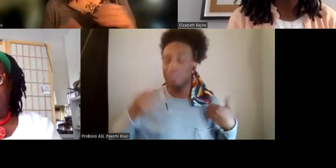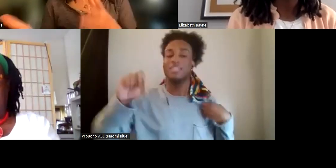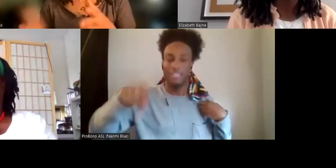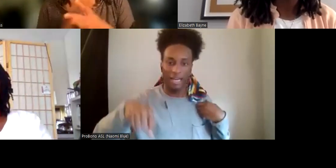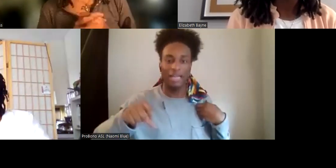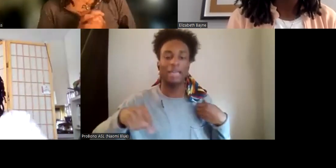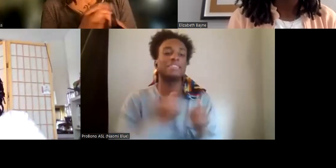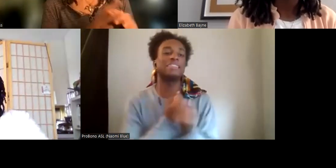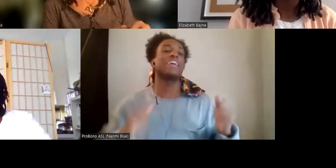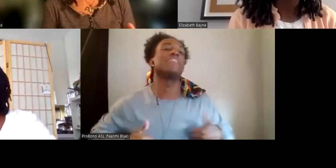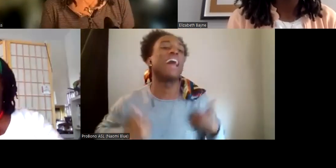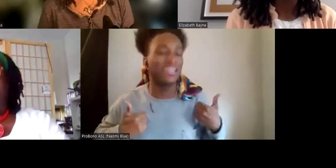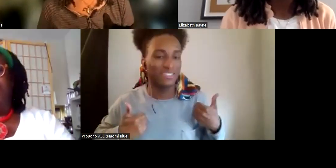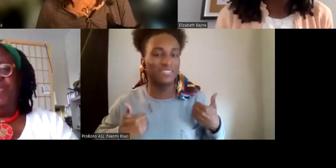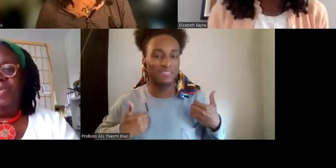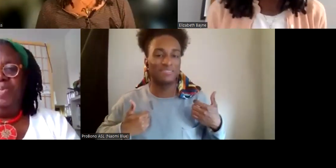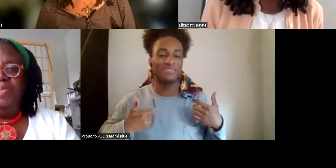Okay, sorry. But